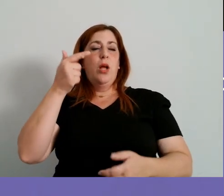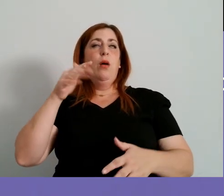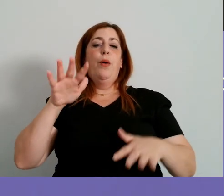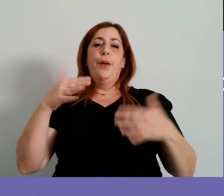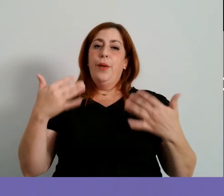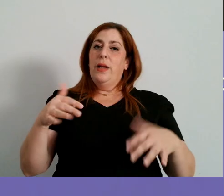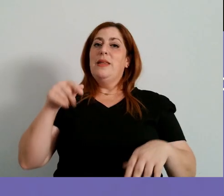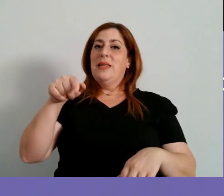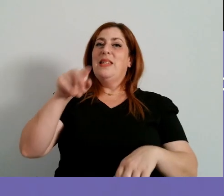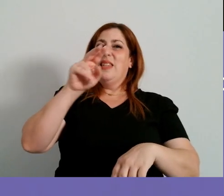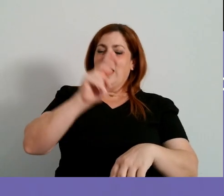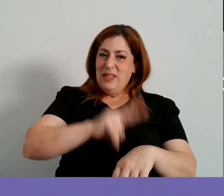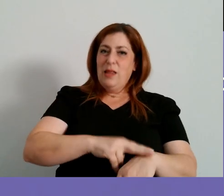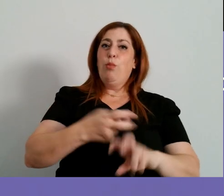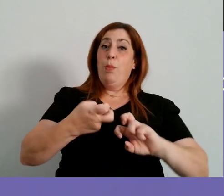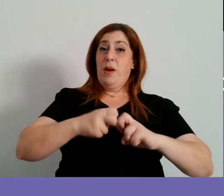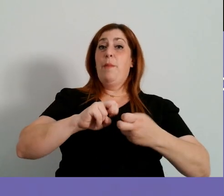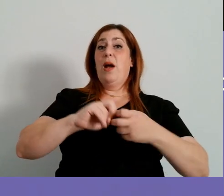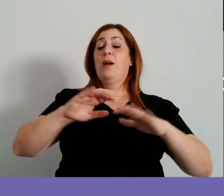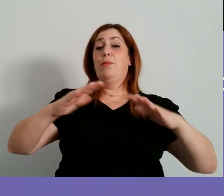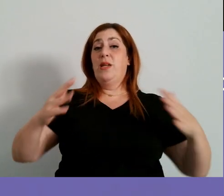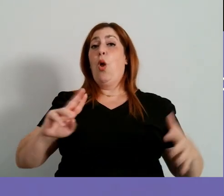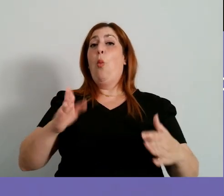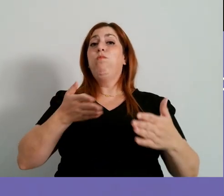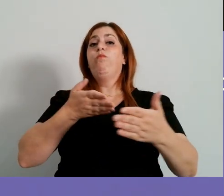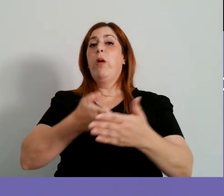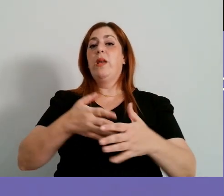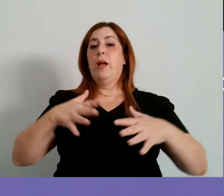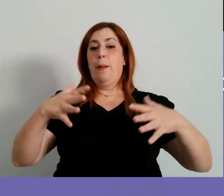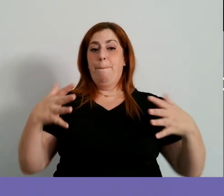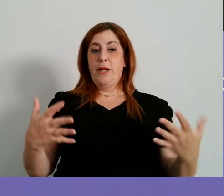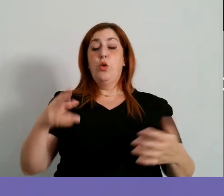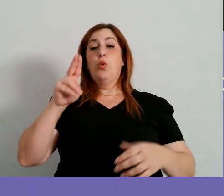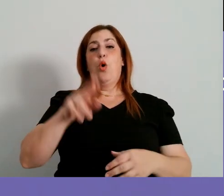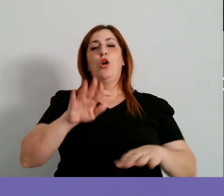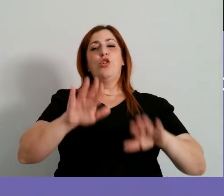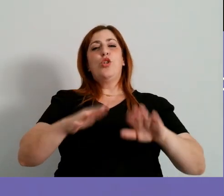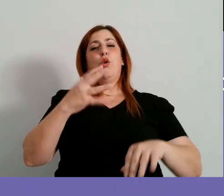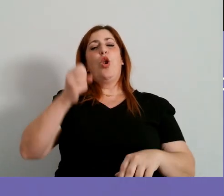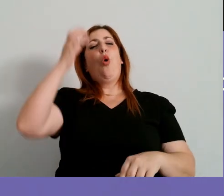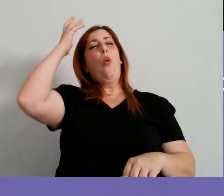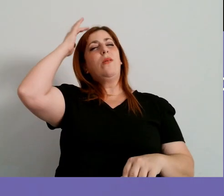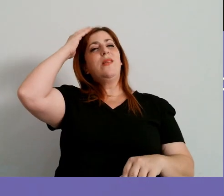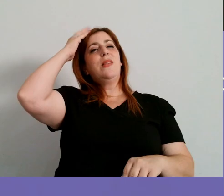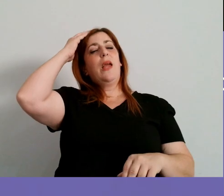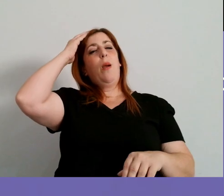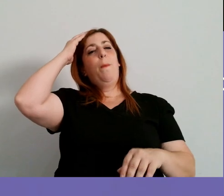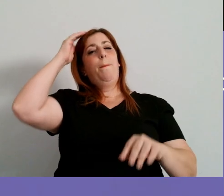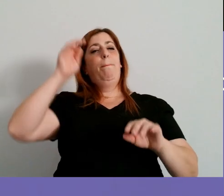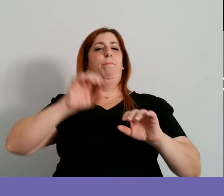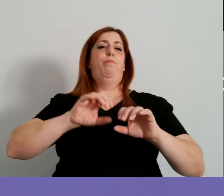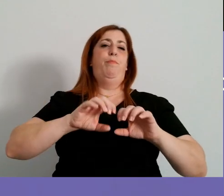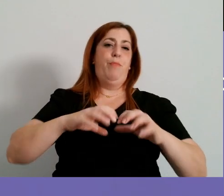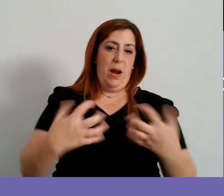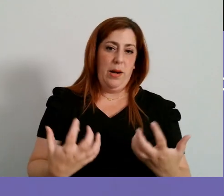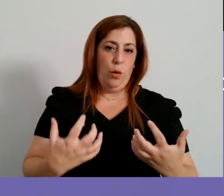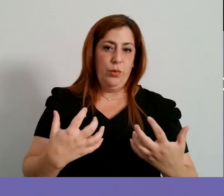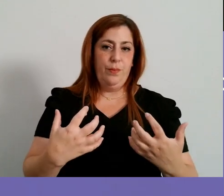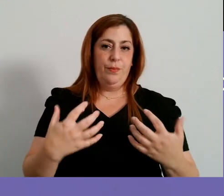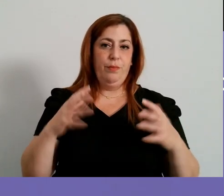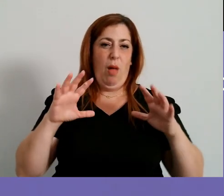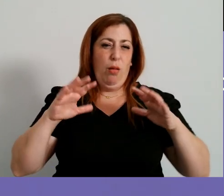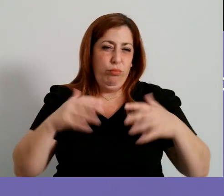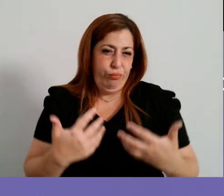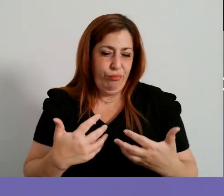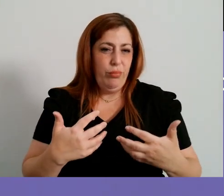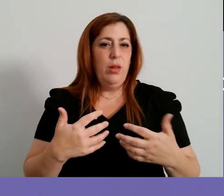them. And also autistic burnout, which is something that really does need to be talked about more. Autistic burnout is